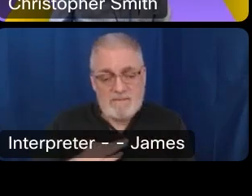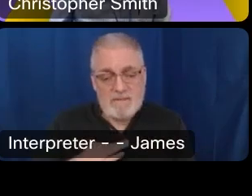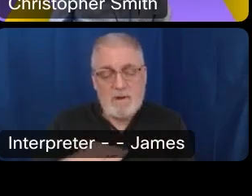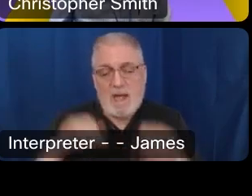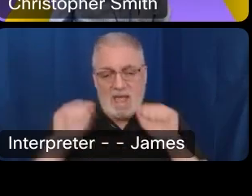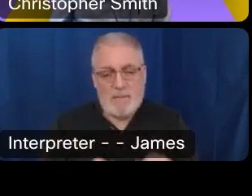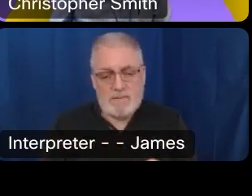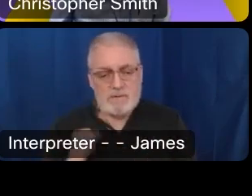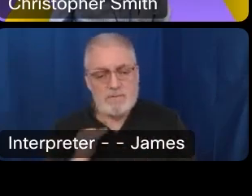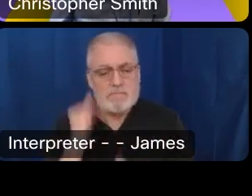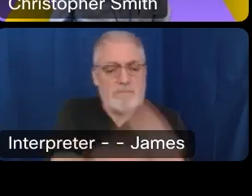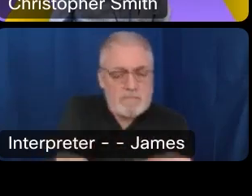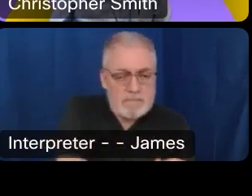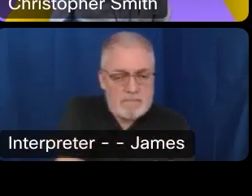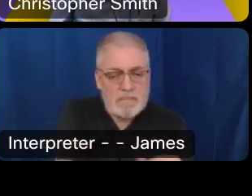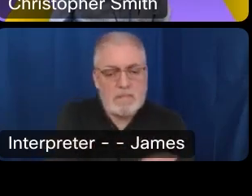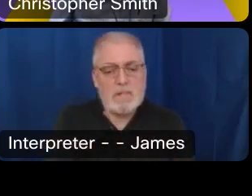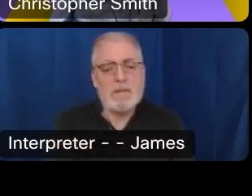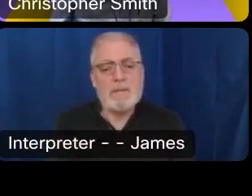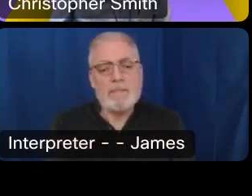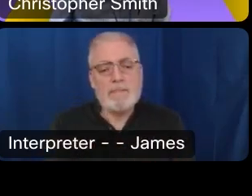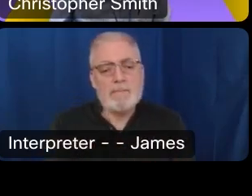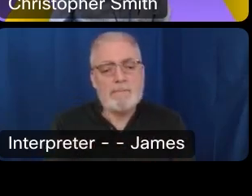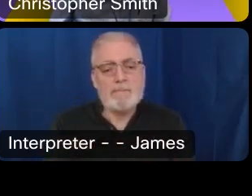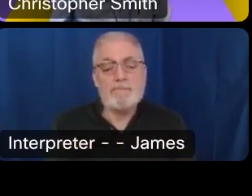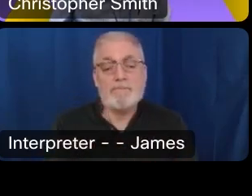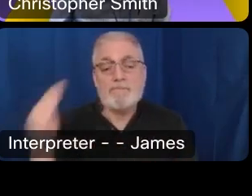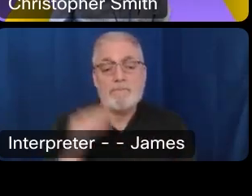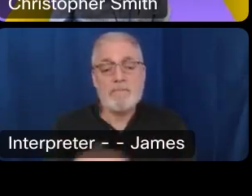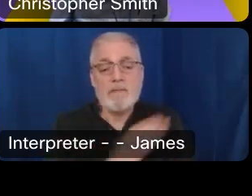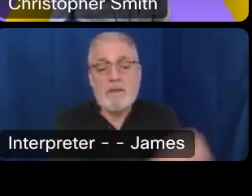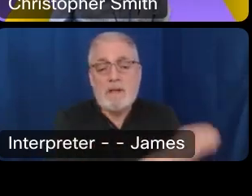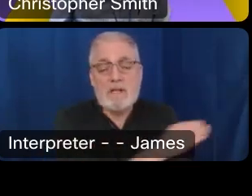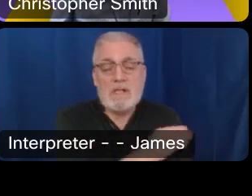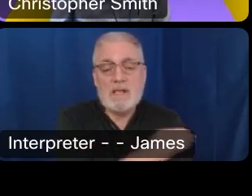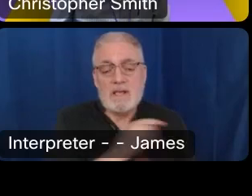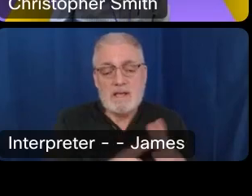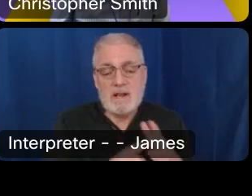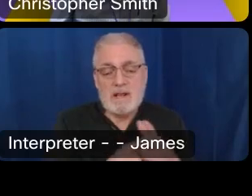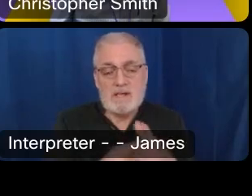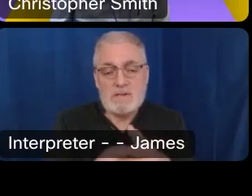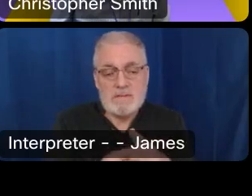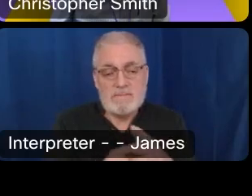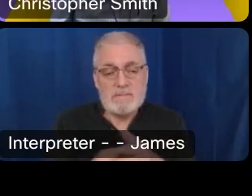So we have a few other clinic initiatives that I want to mention as well.